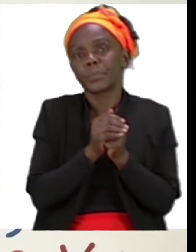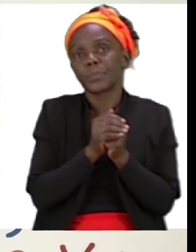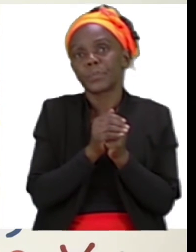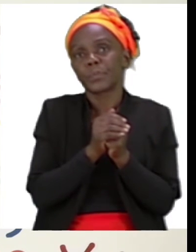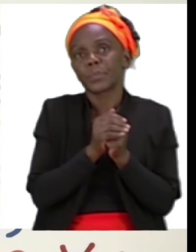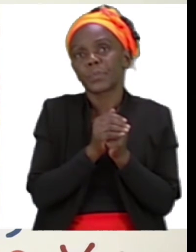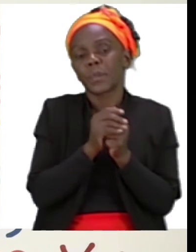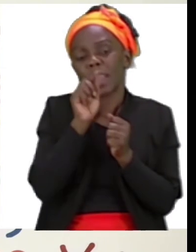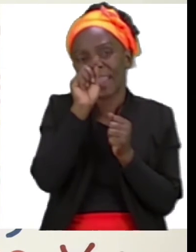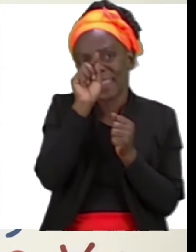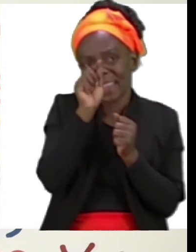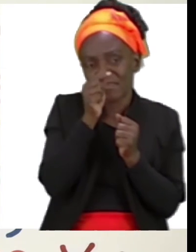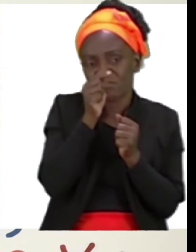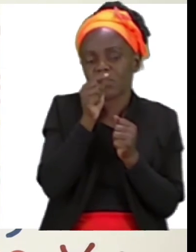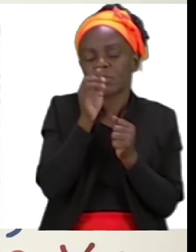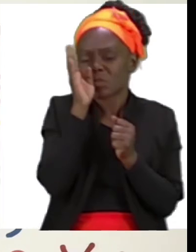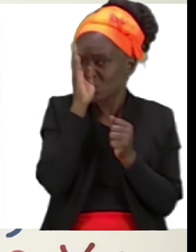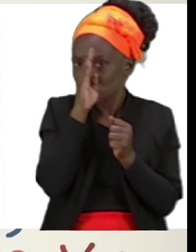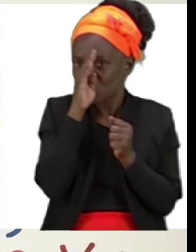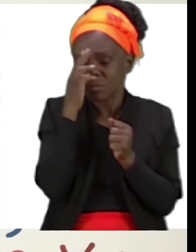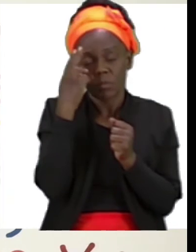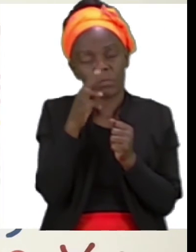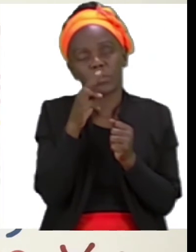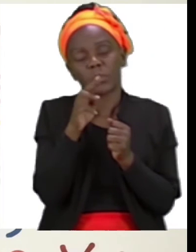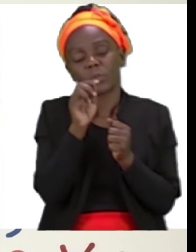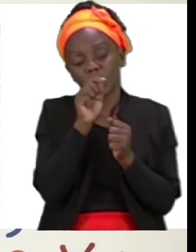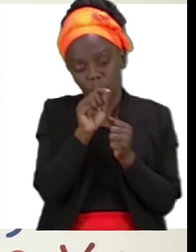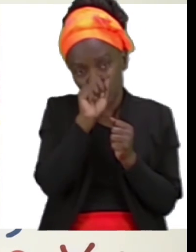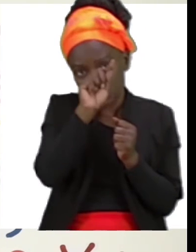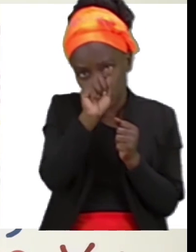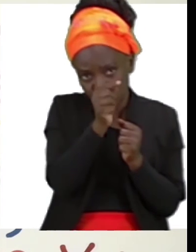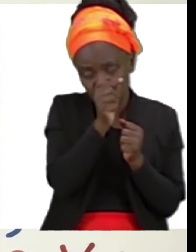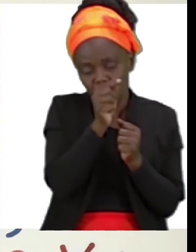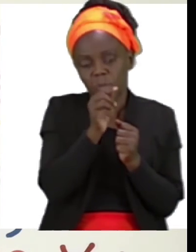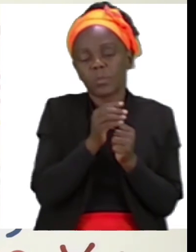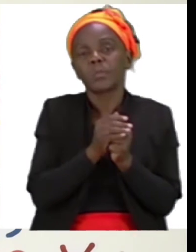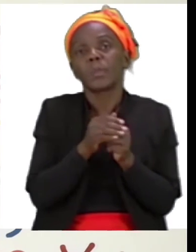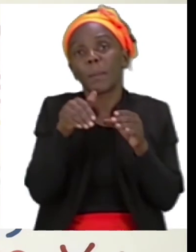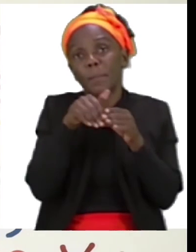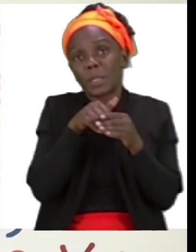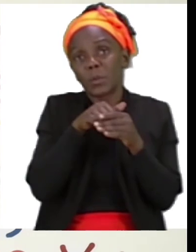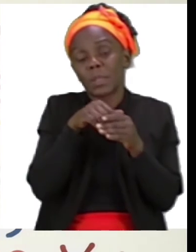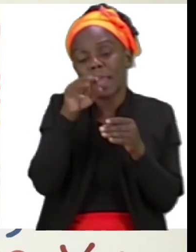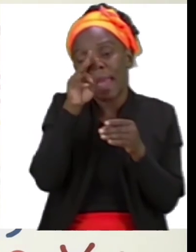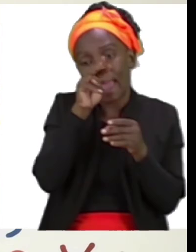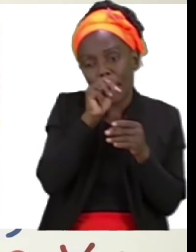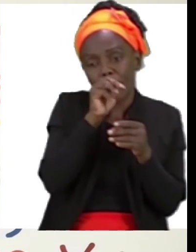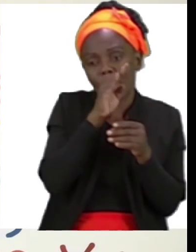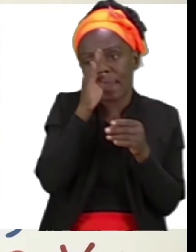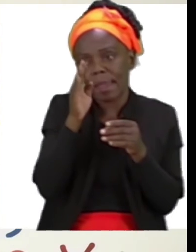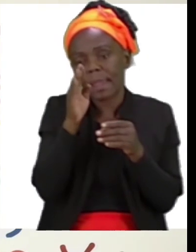letter M and the letter S. Tom's. So when you're done with that, please cross out the